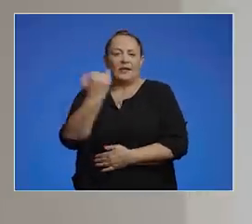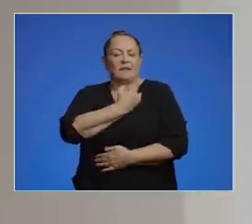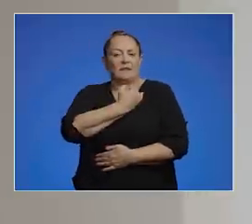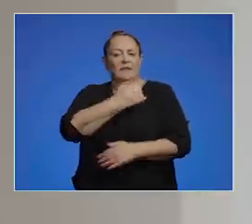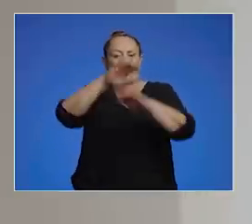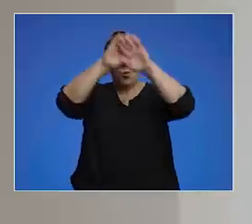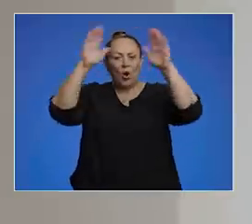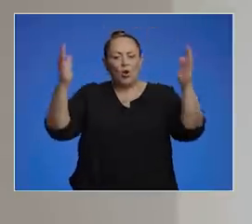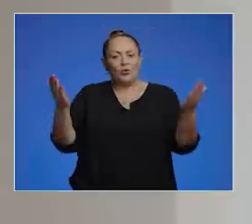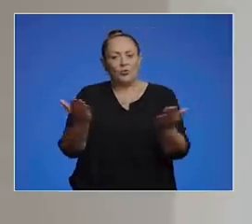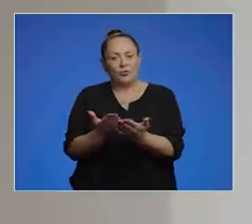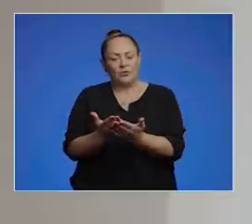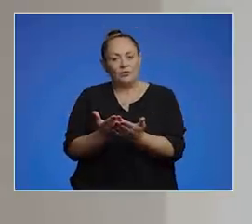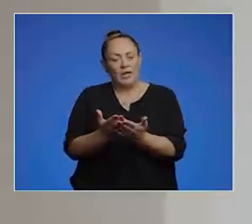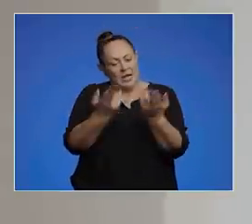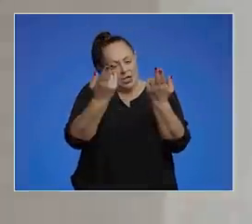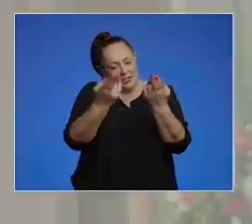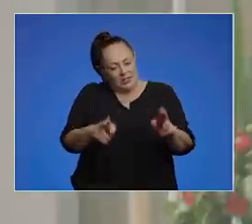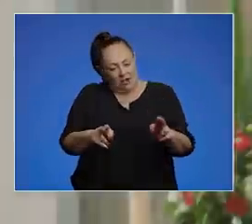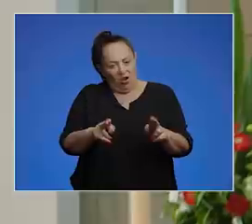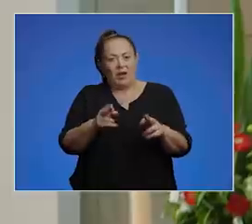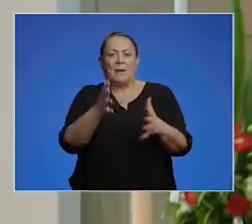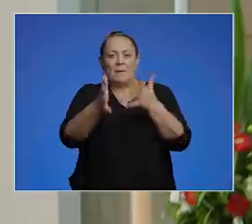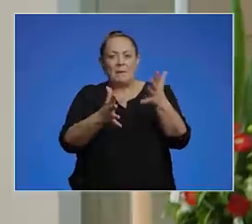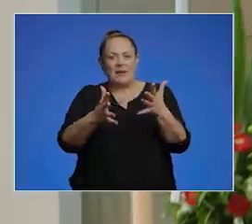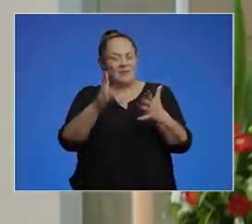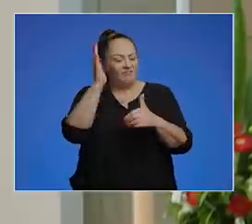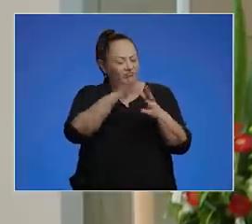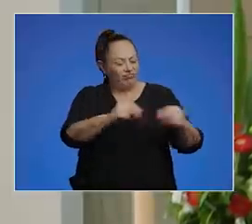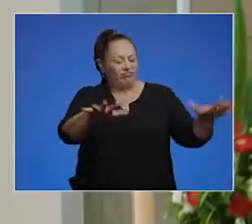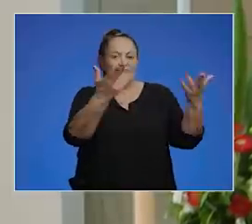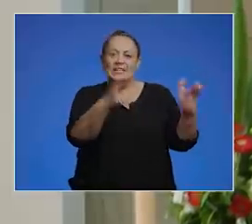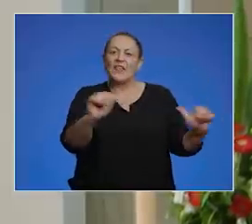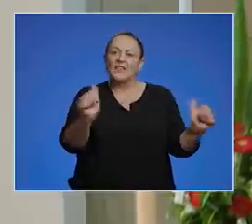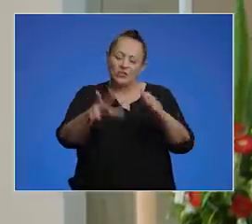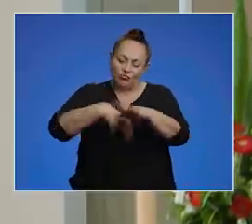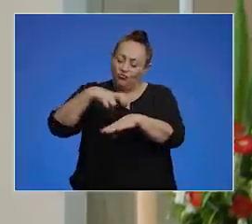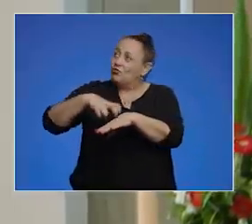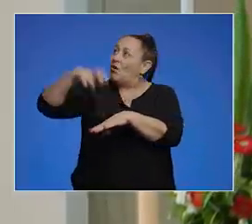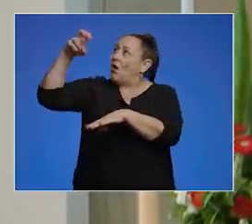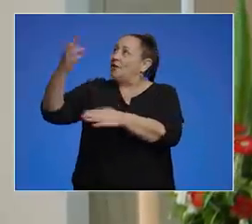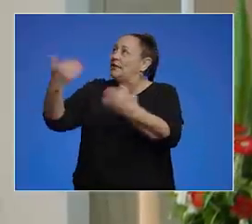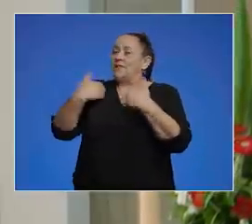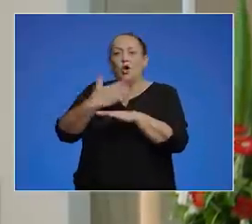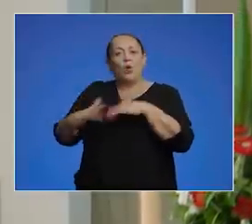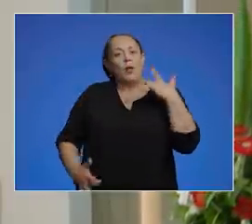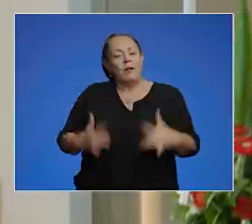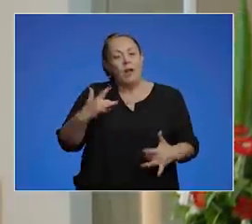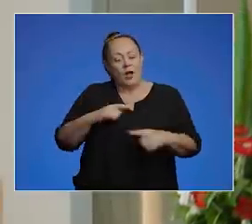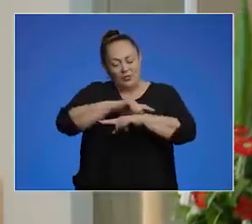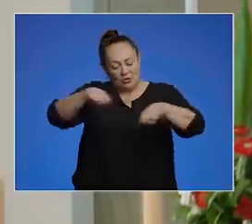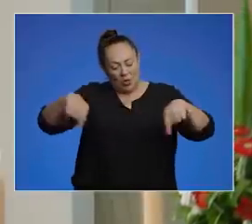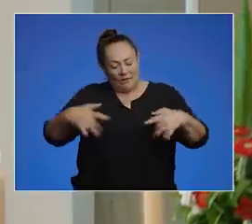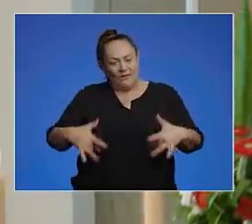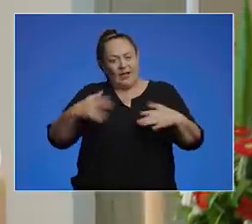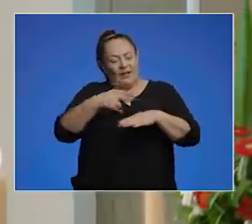has taken away the sins of the world. By dying, he has destroyed our death, and by rising, restored our life.